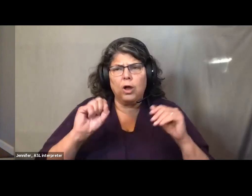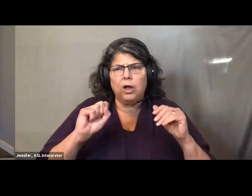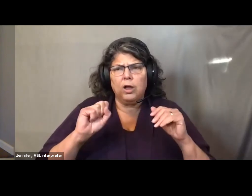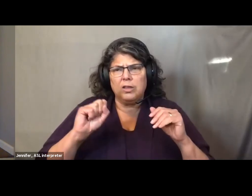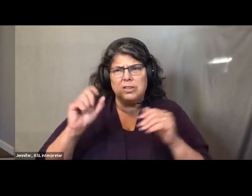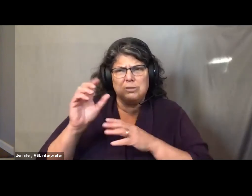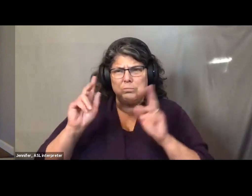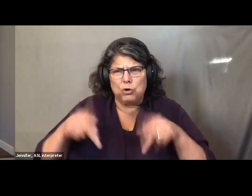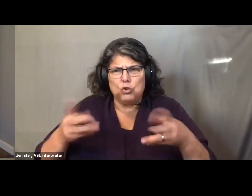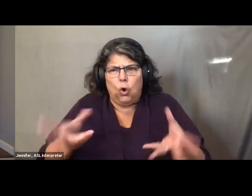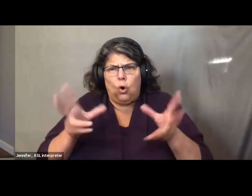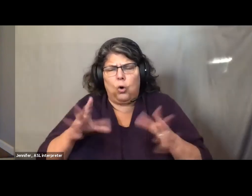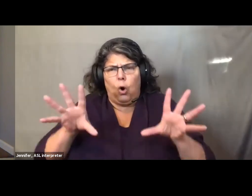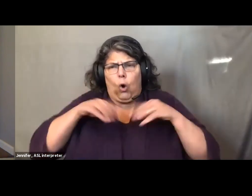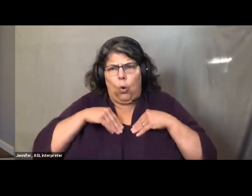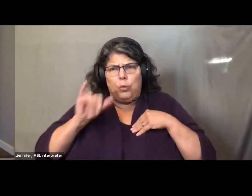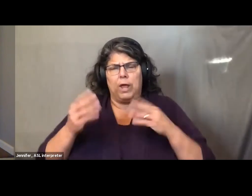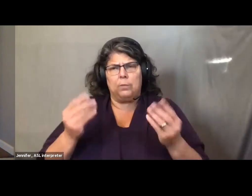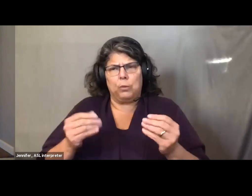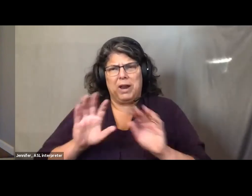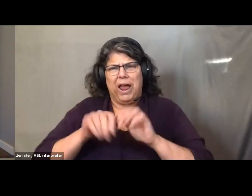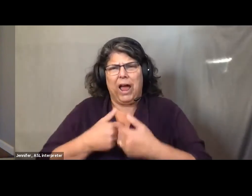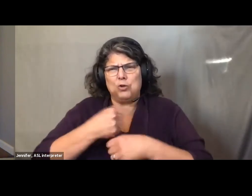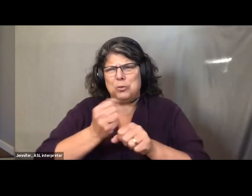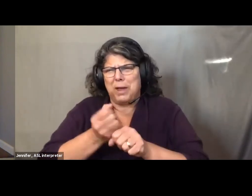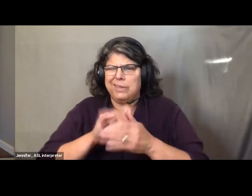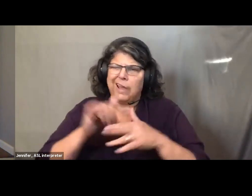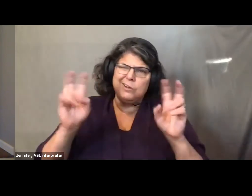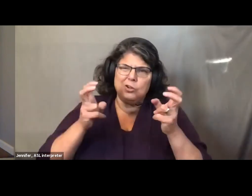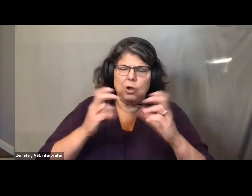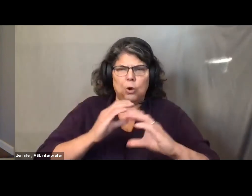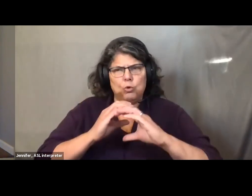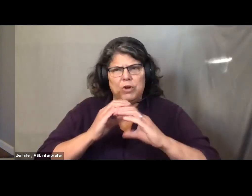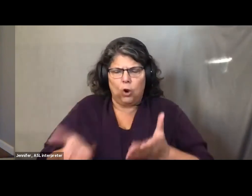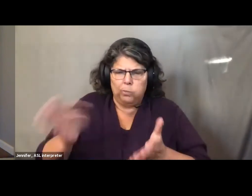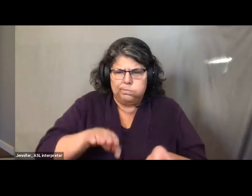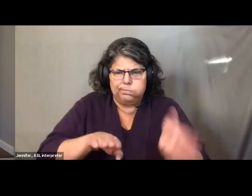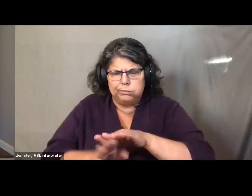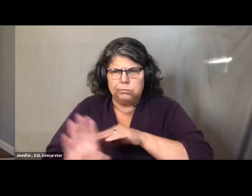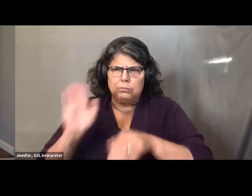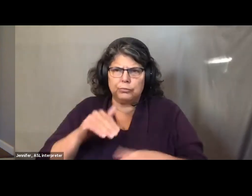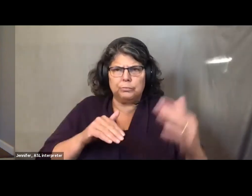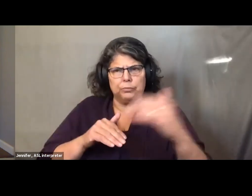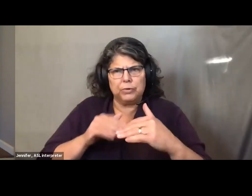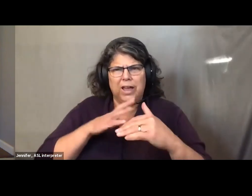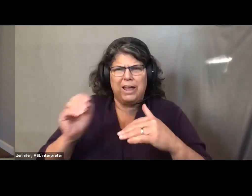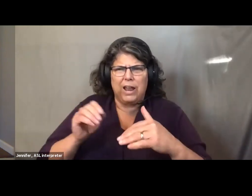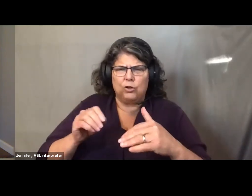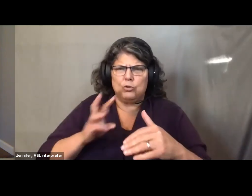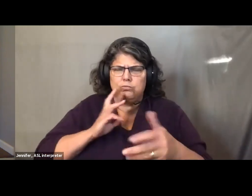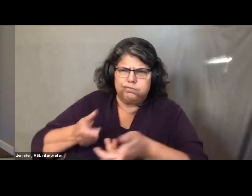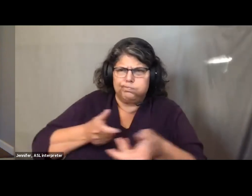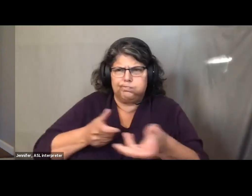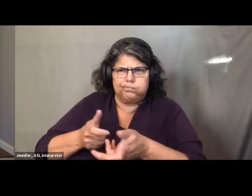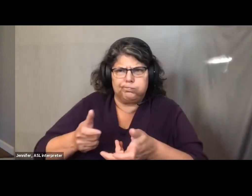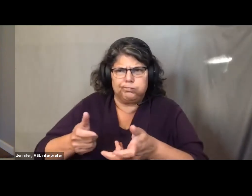and douse the waste to be removed in a Class A truck? And so